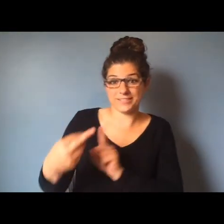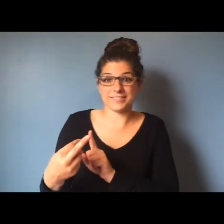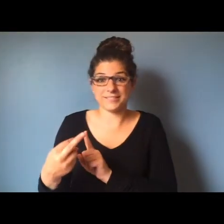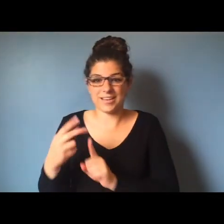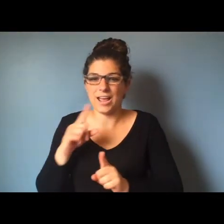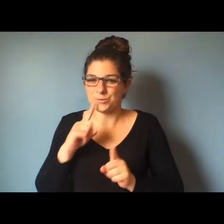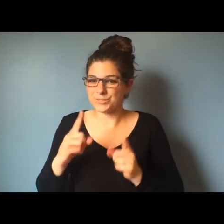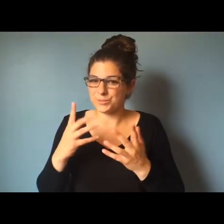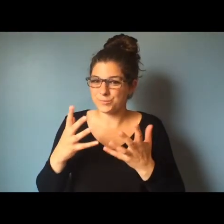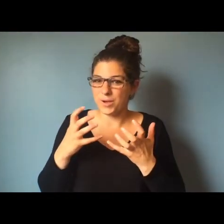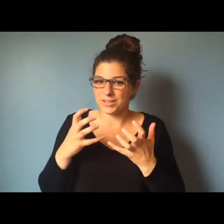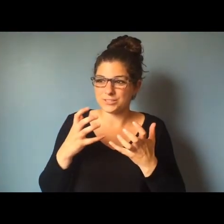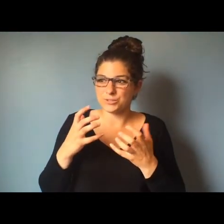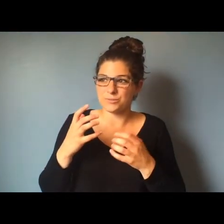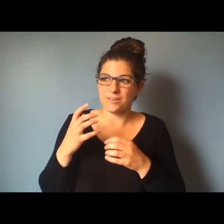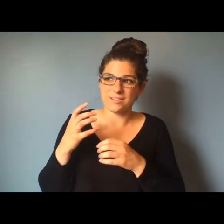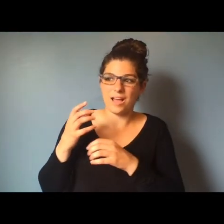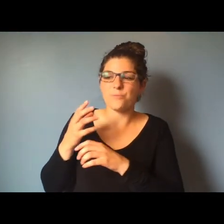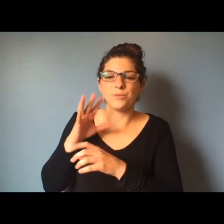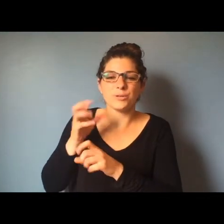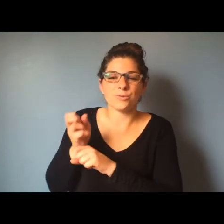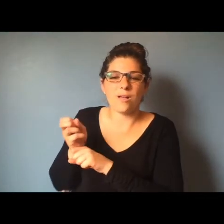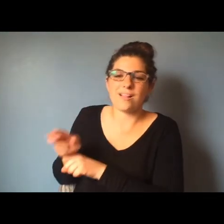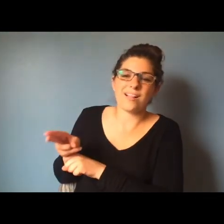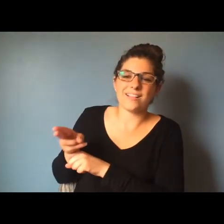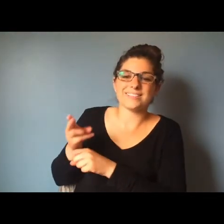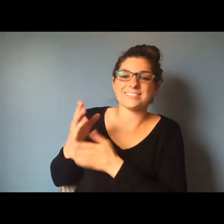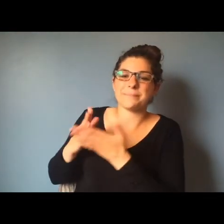to outshoot Steph Curry in a wheelchair one day.